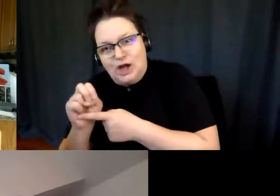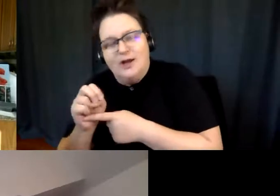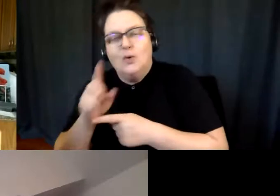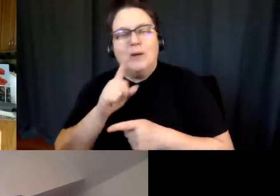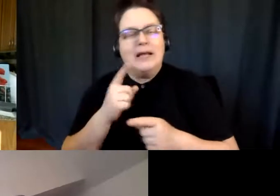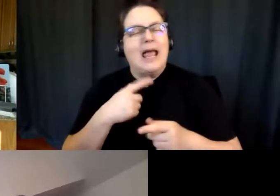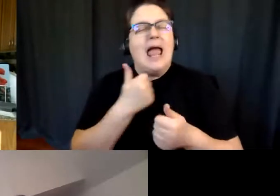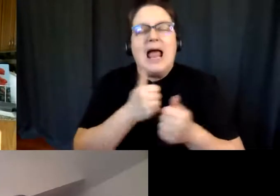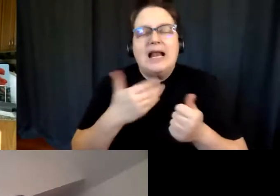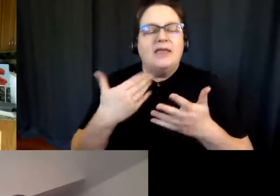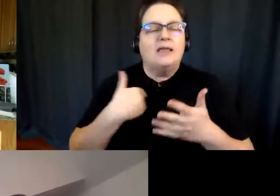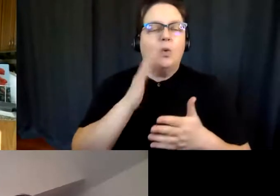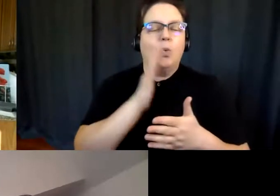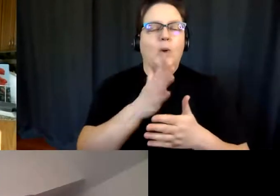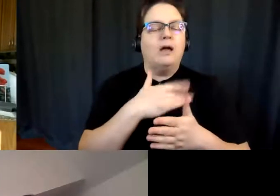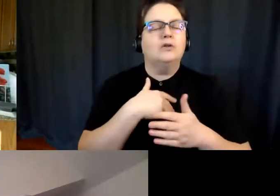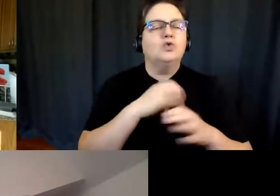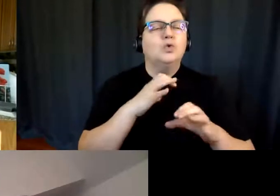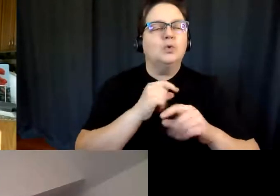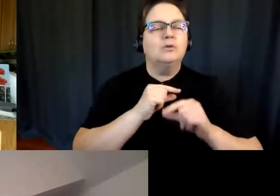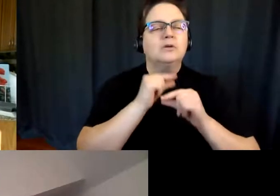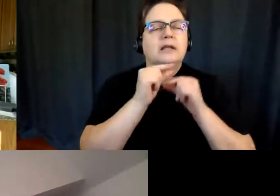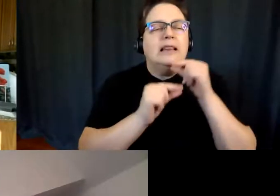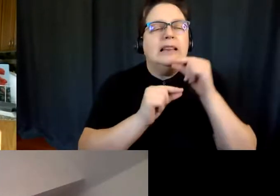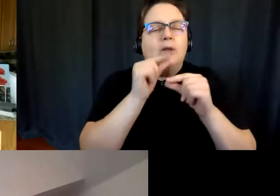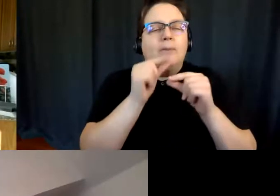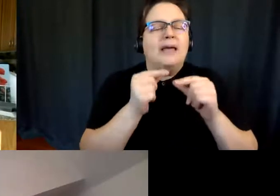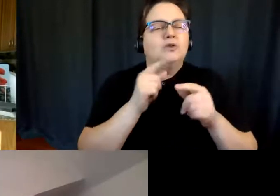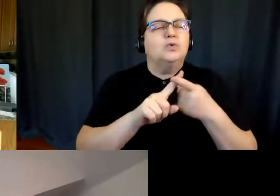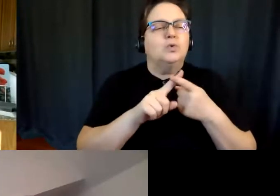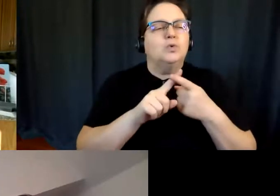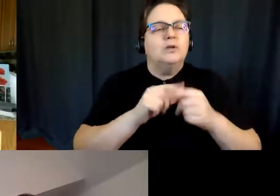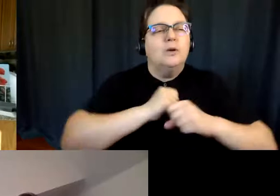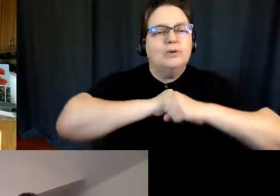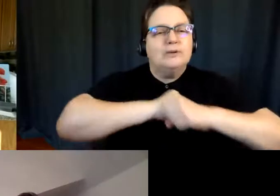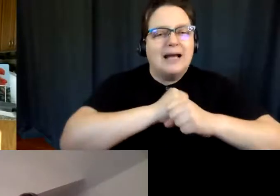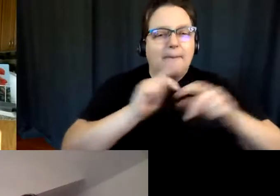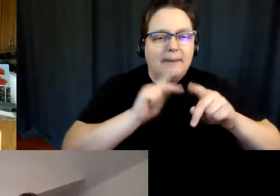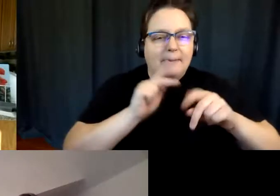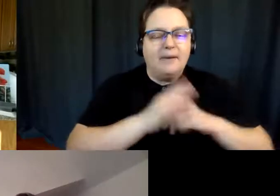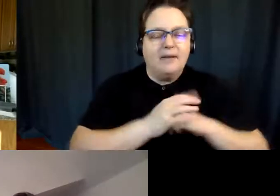worth our time because COVID is nasty business.